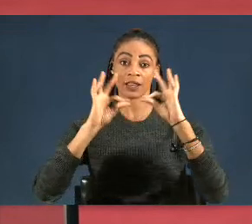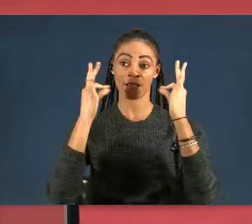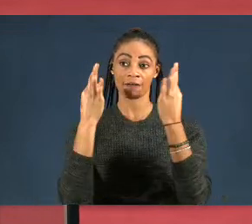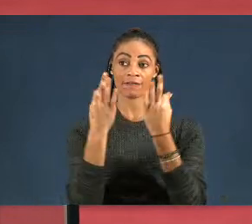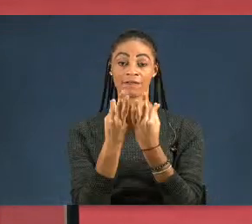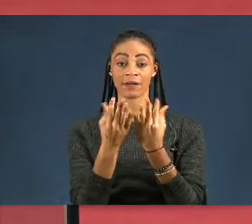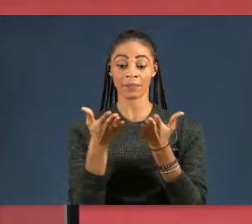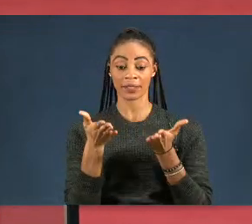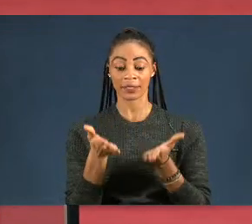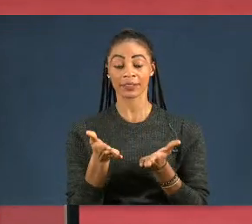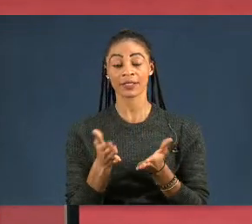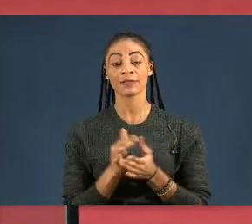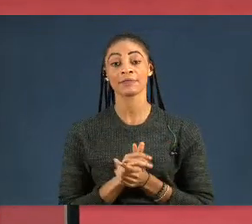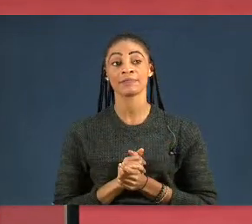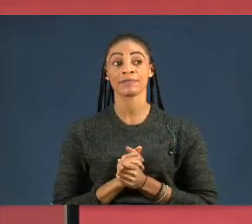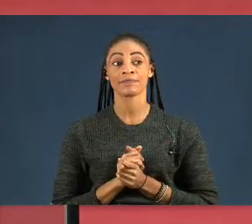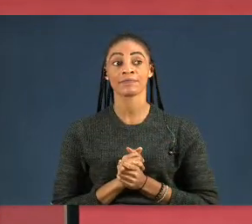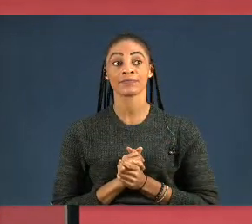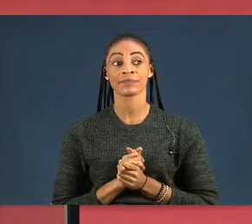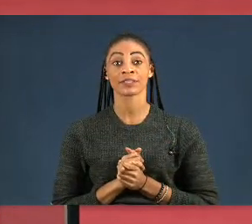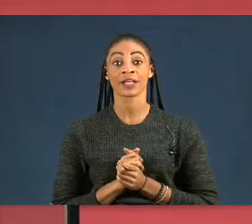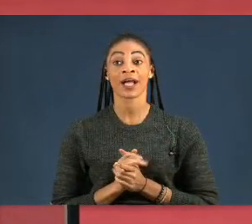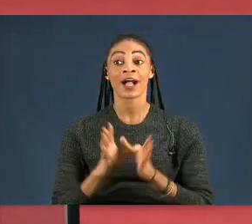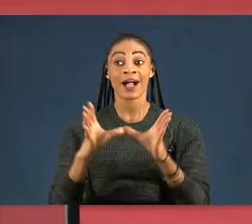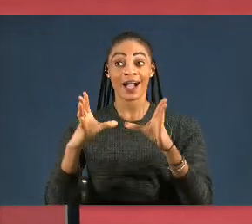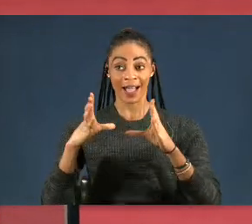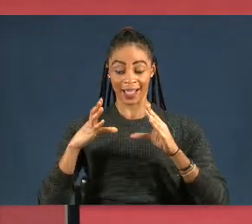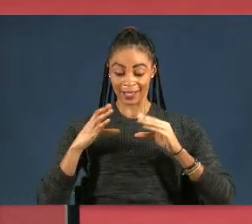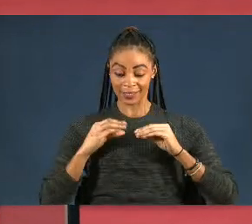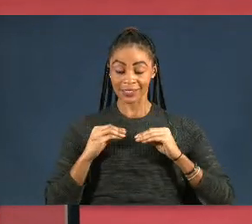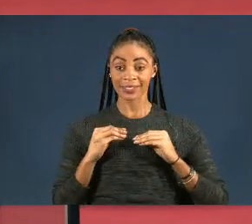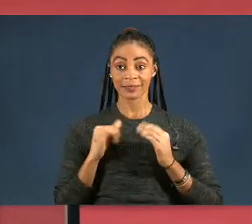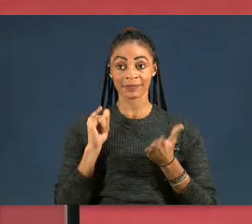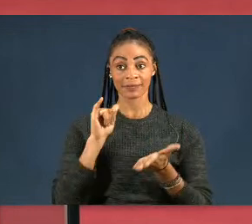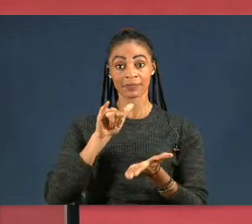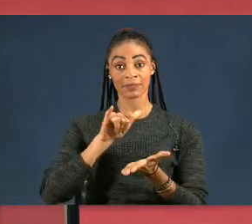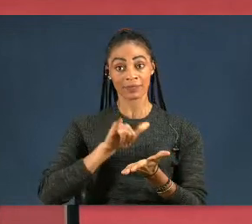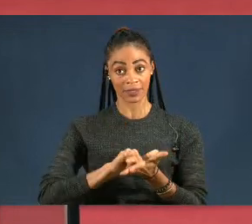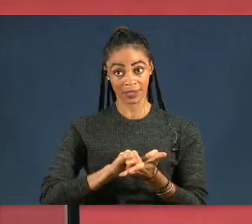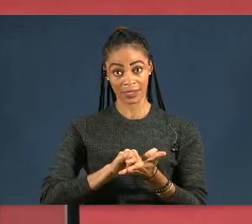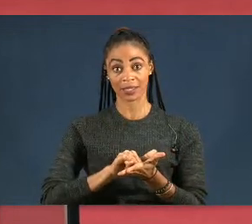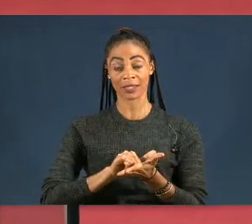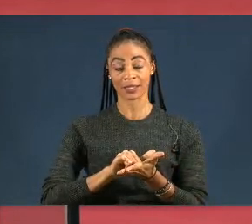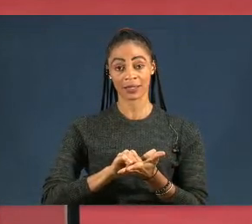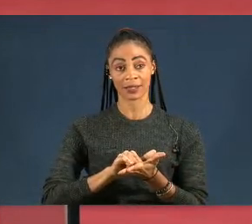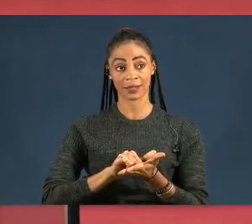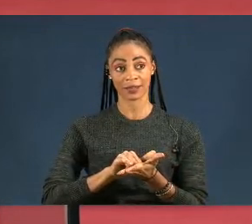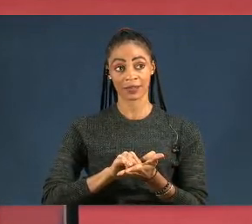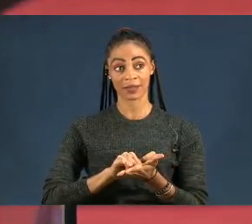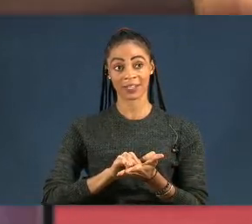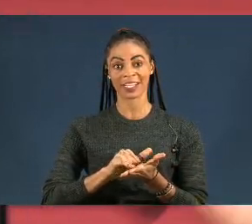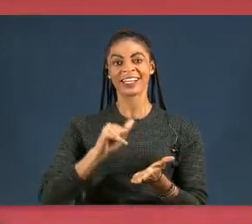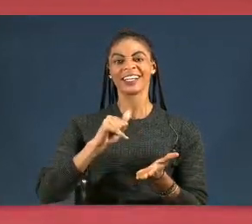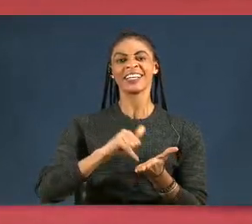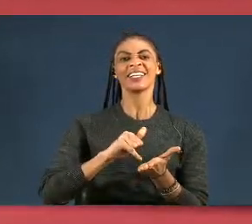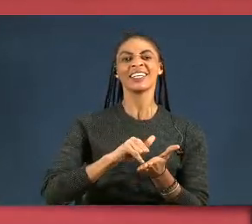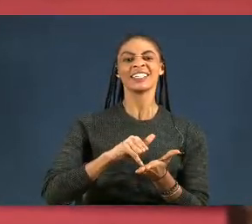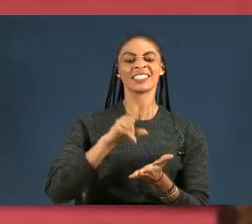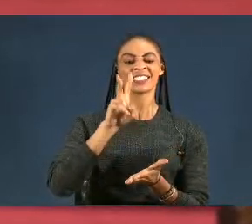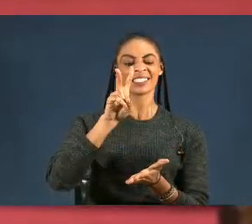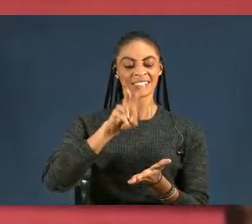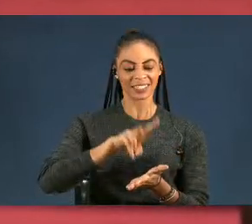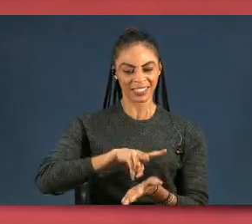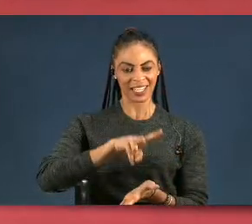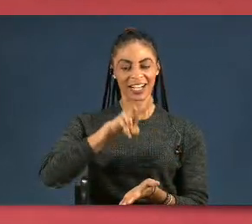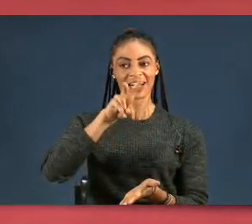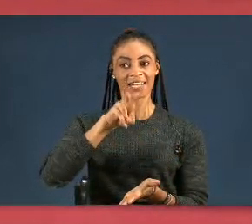Submitting just means that you accept that you are the ones. It's an attitude. Submitting is just an